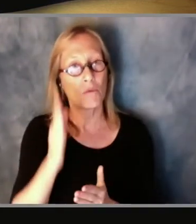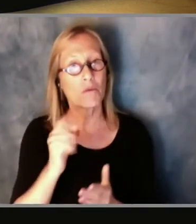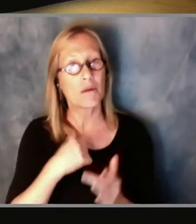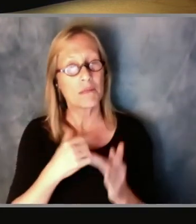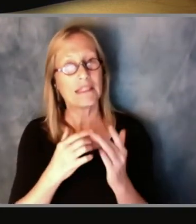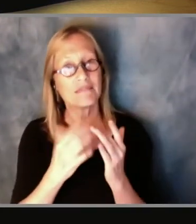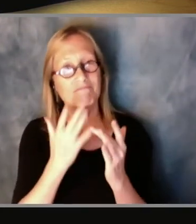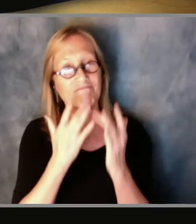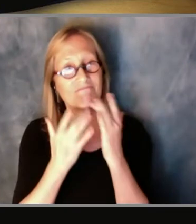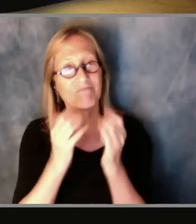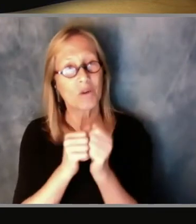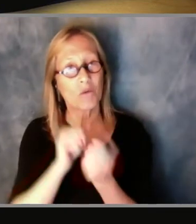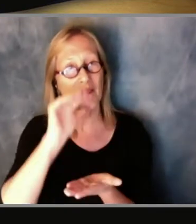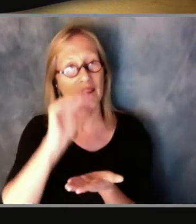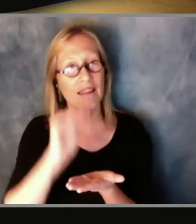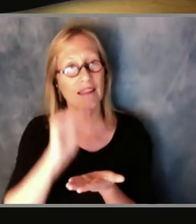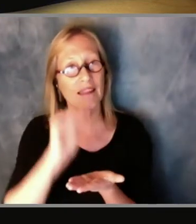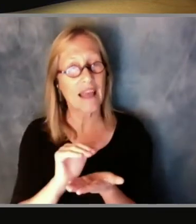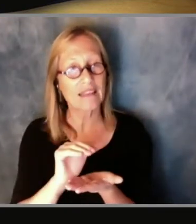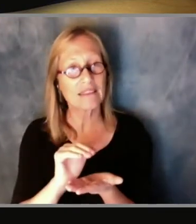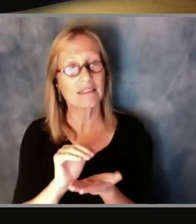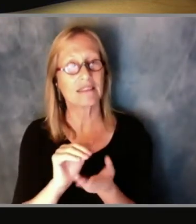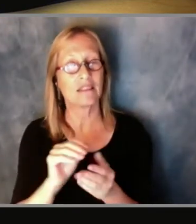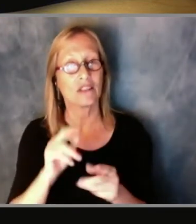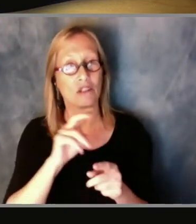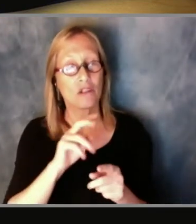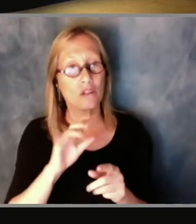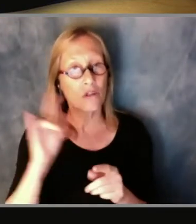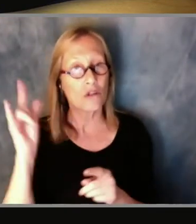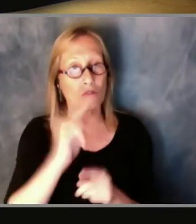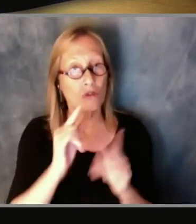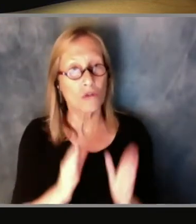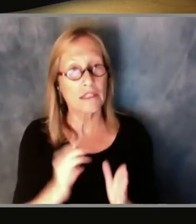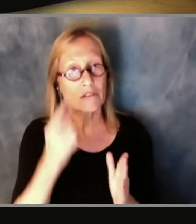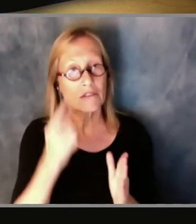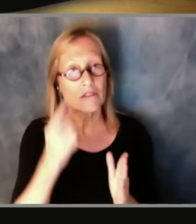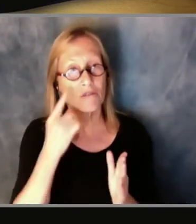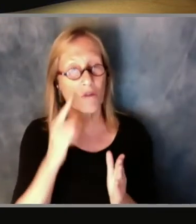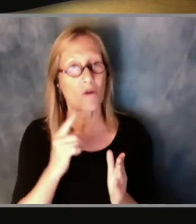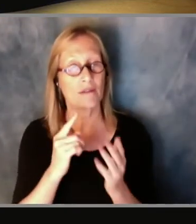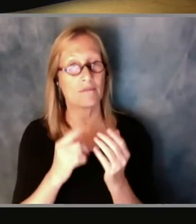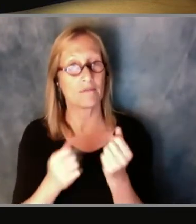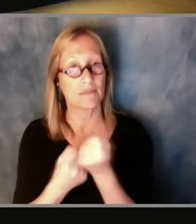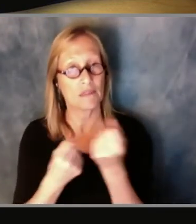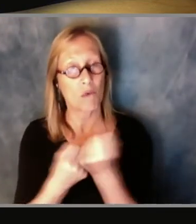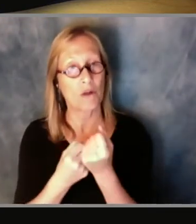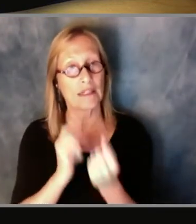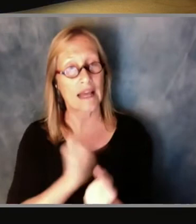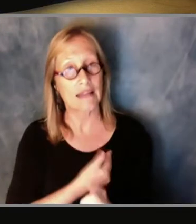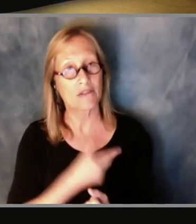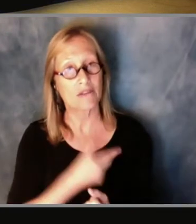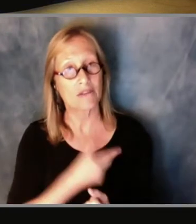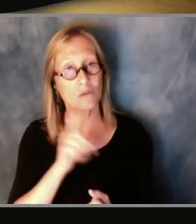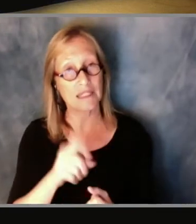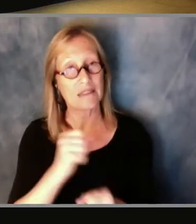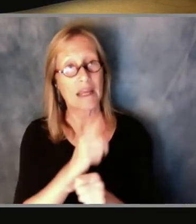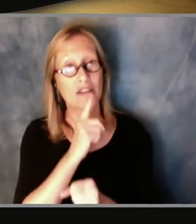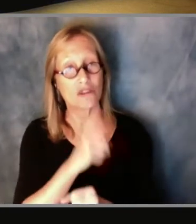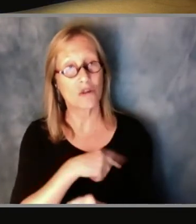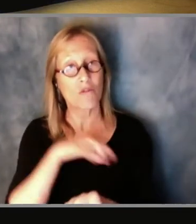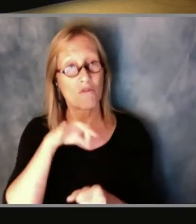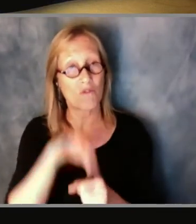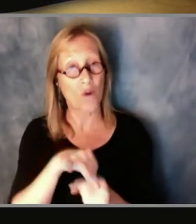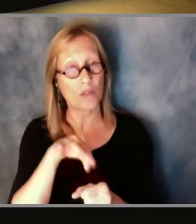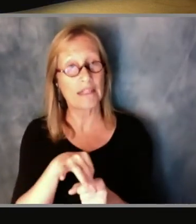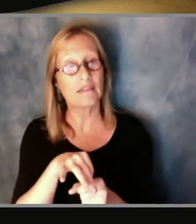less tourists or visitors to supplement. So we need to make sure voting does